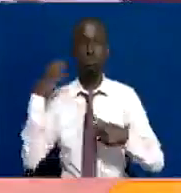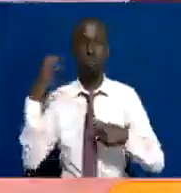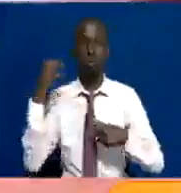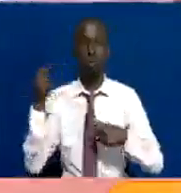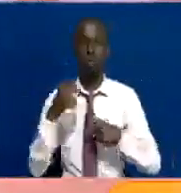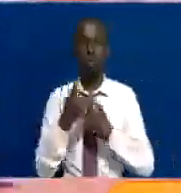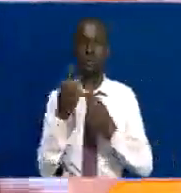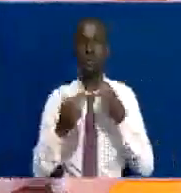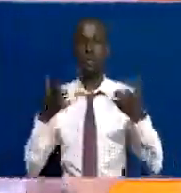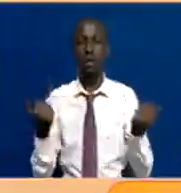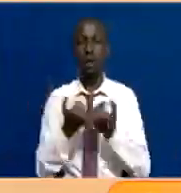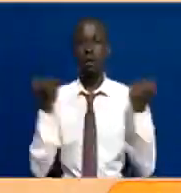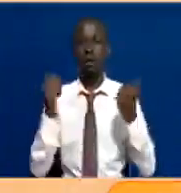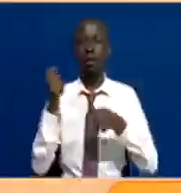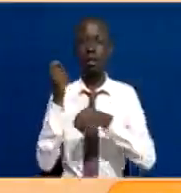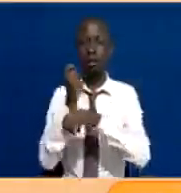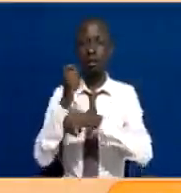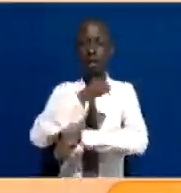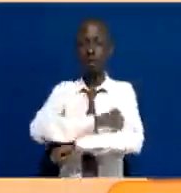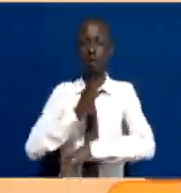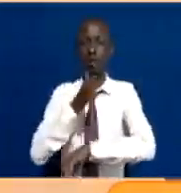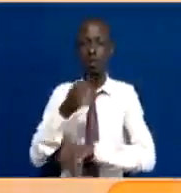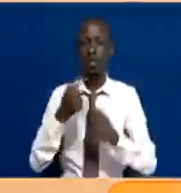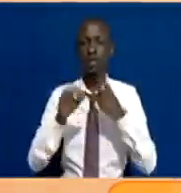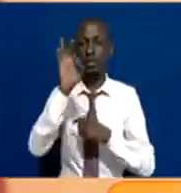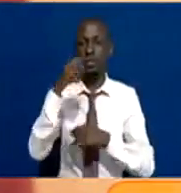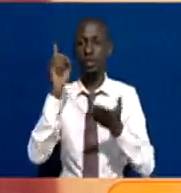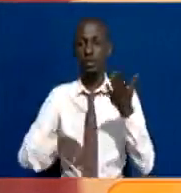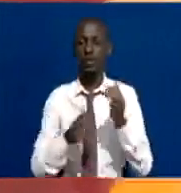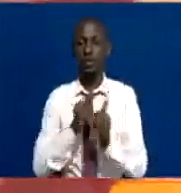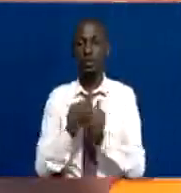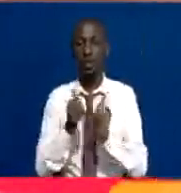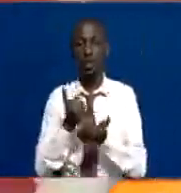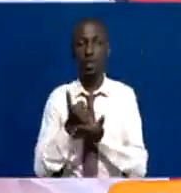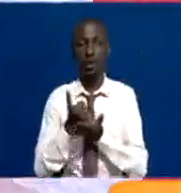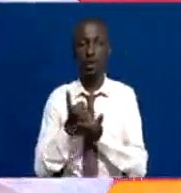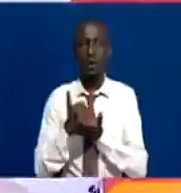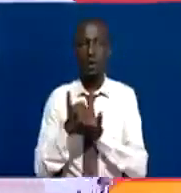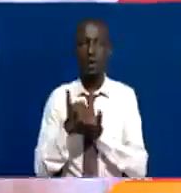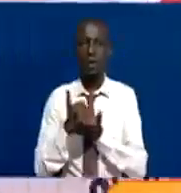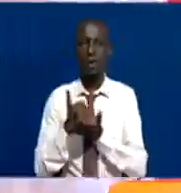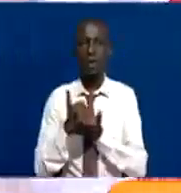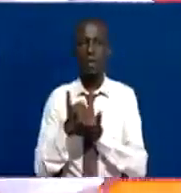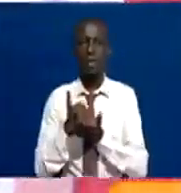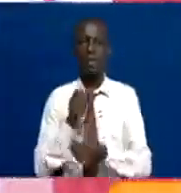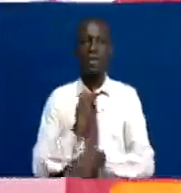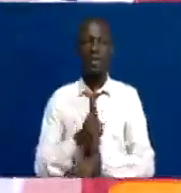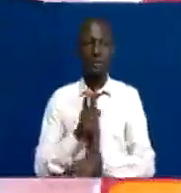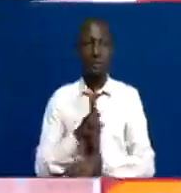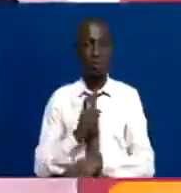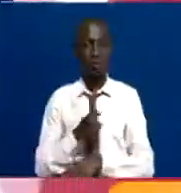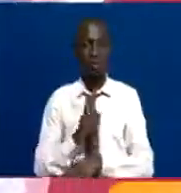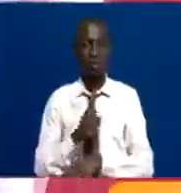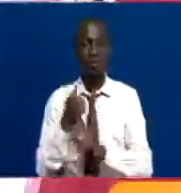Ndung'u, who has been training different schools for over 30 years, said the sport has helped in instilling discipline among